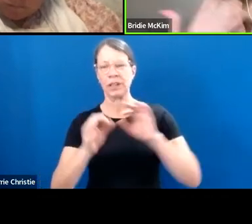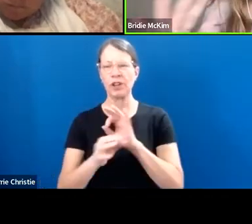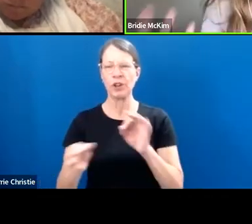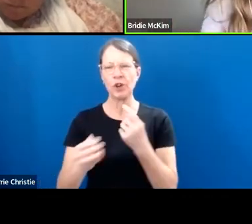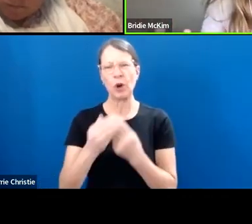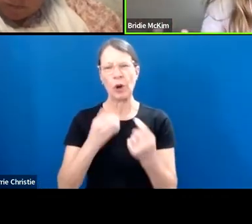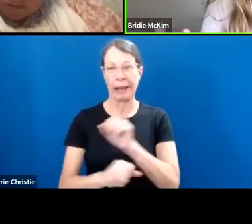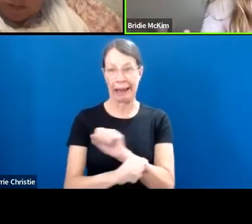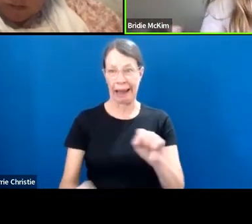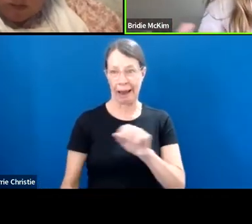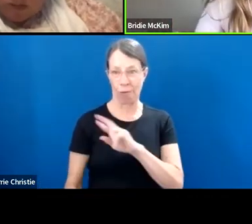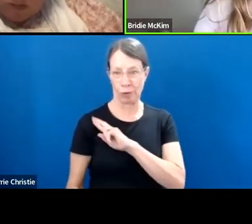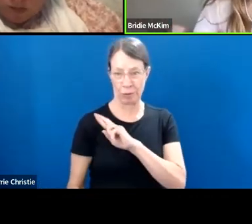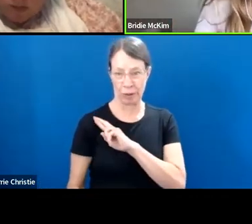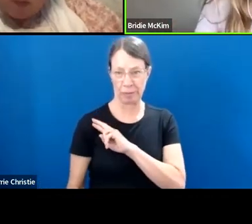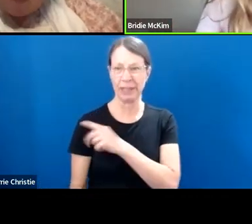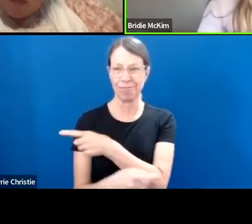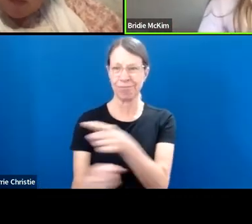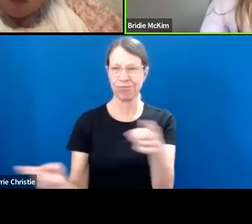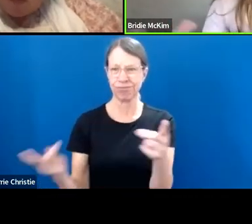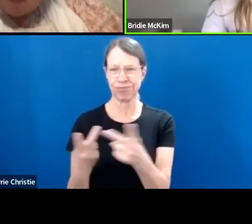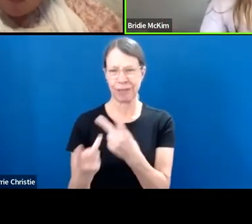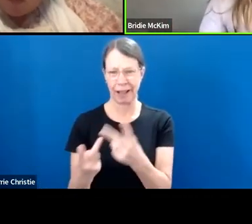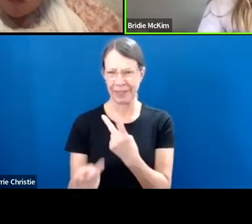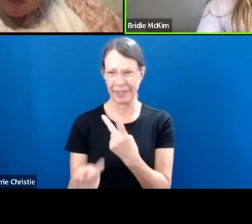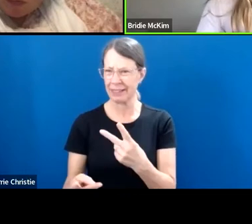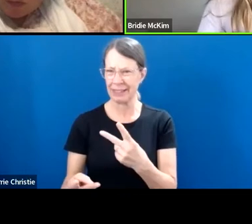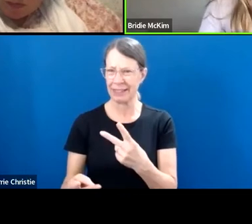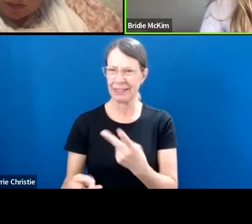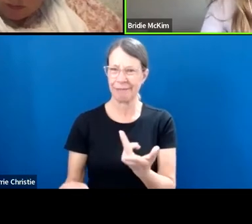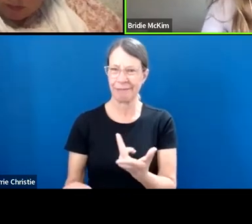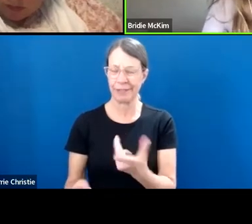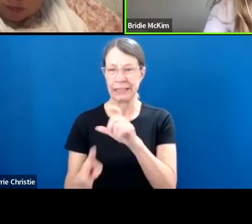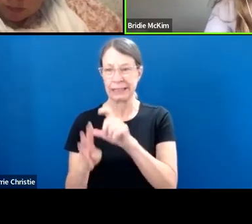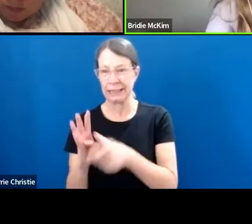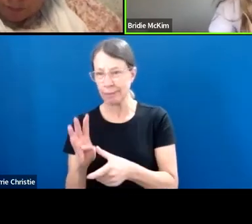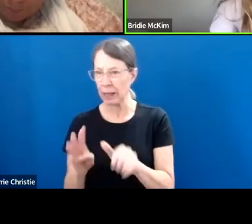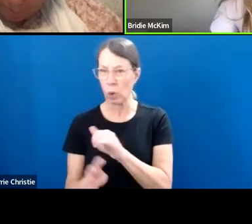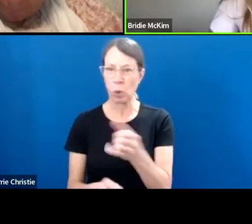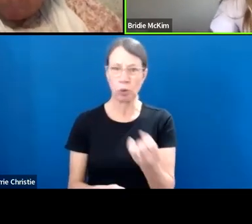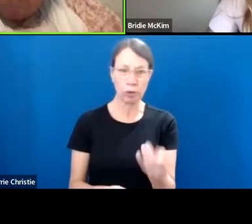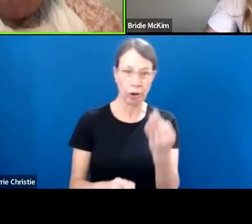responsibility, other people of all abilities and non-disabled people need to be doing